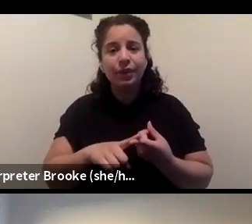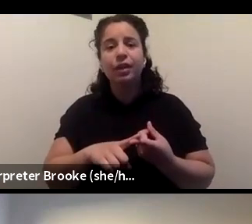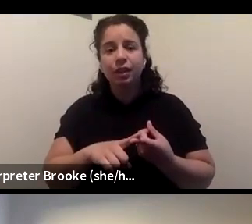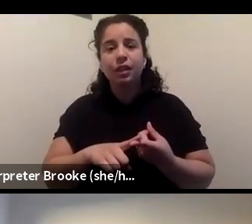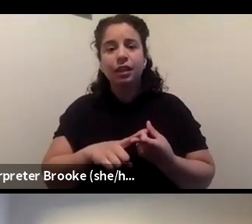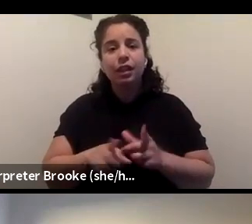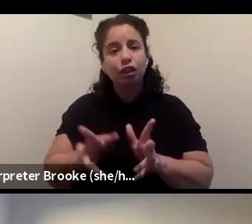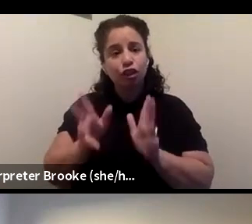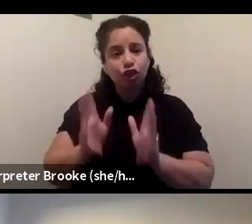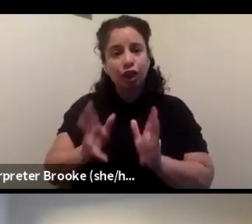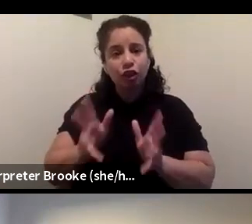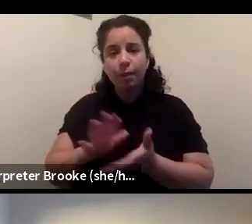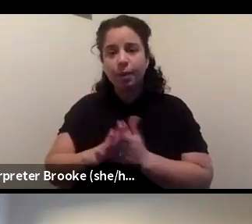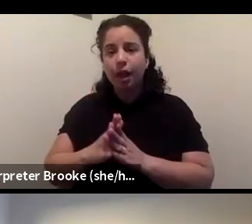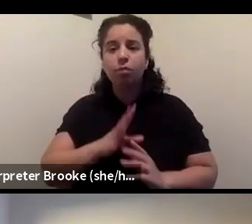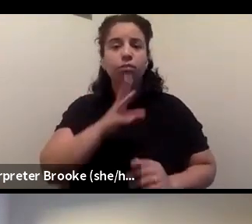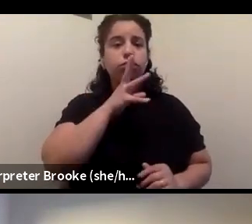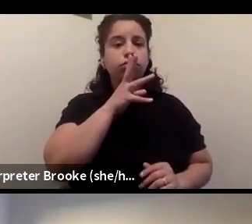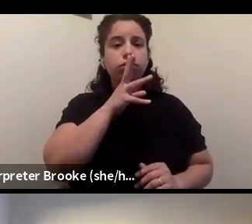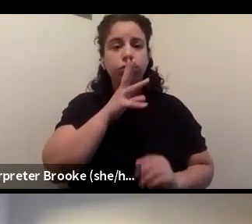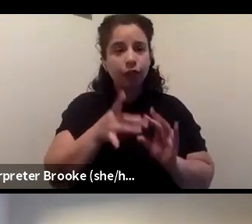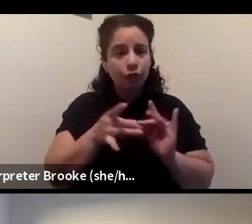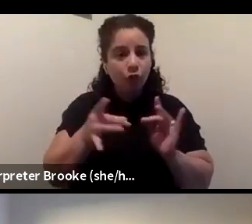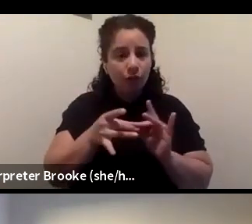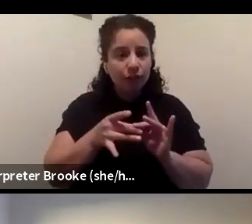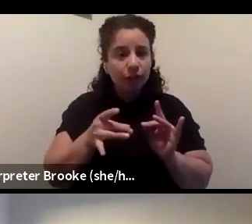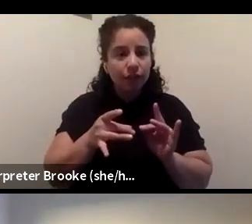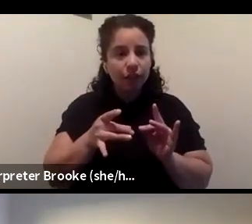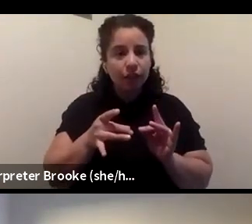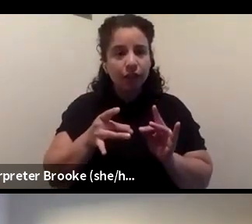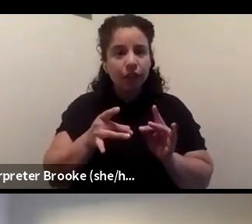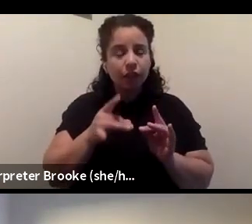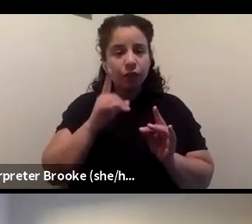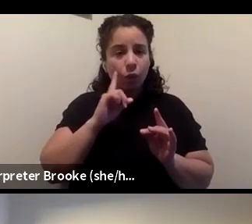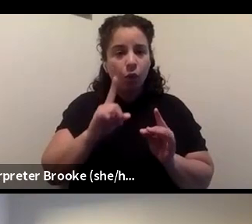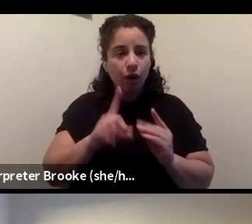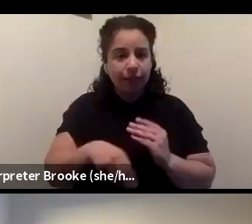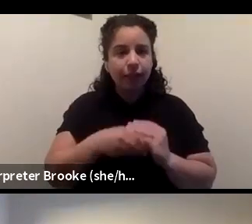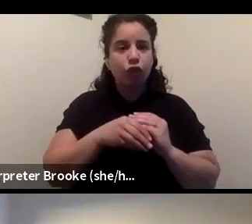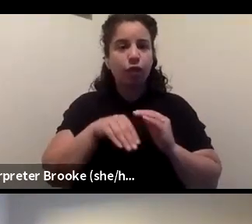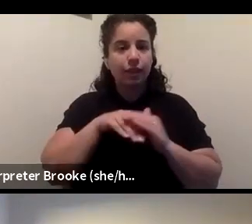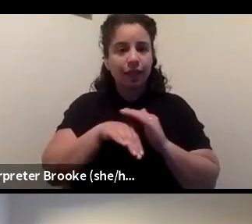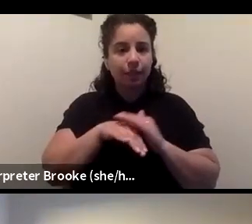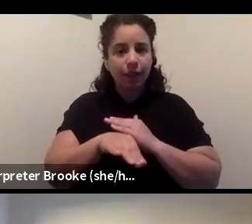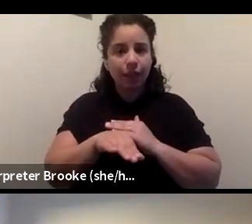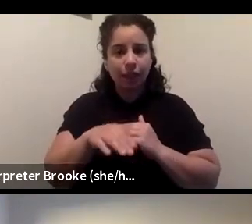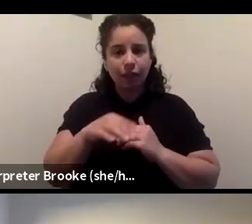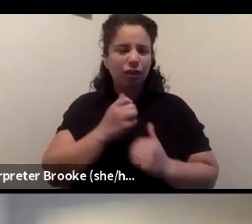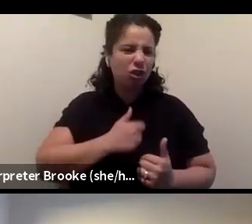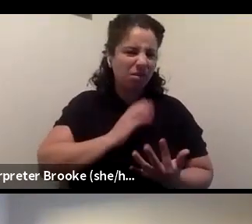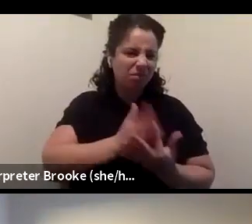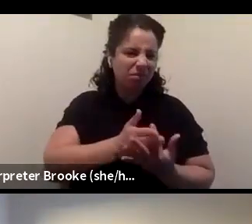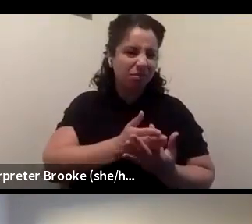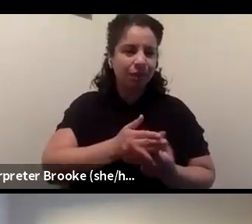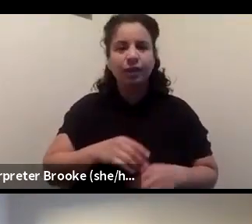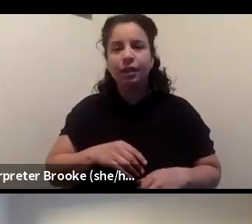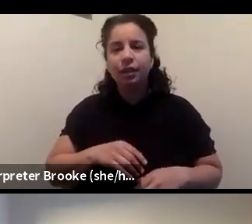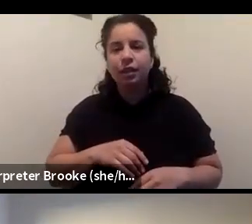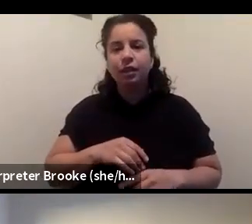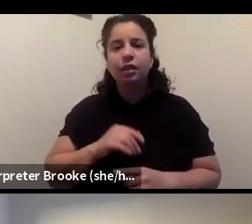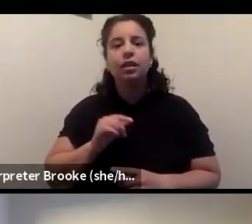chat being voiced is, just as a point of additional accessibility talk? Thank you, Rue. Sorry to interrupt. Yeah, I could speak to that. So